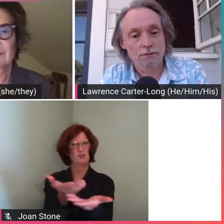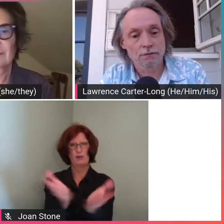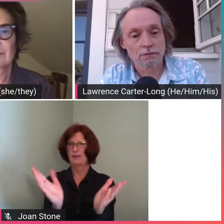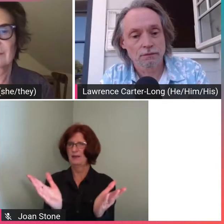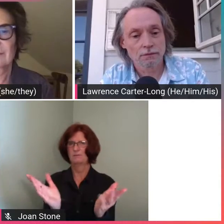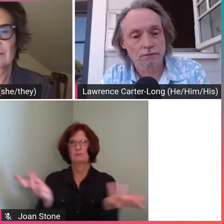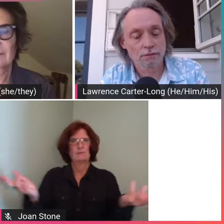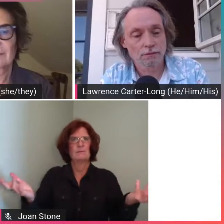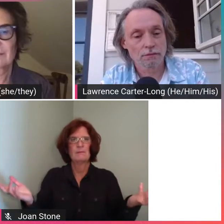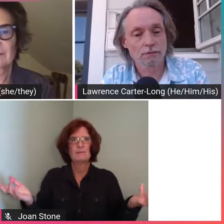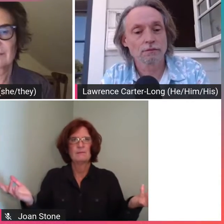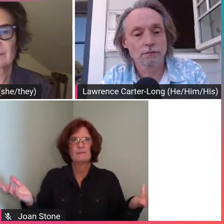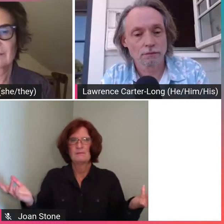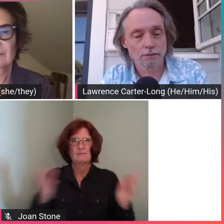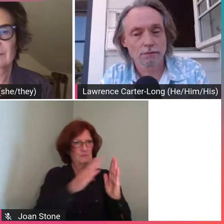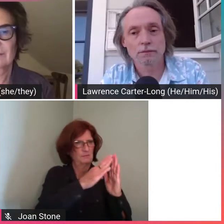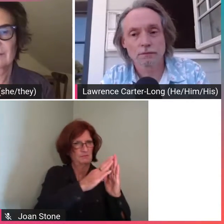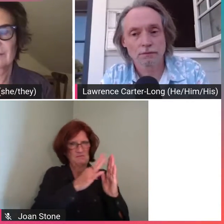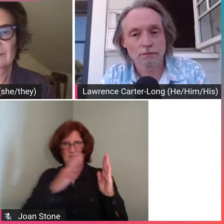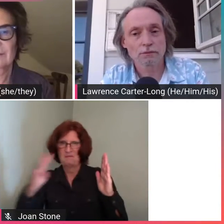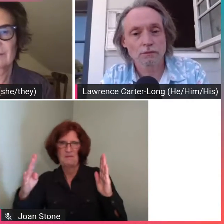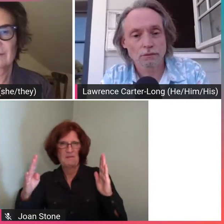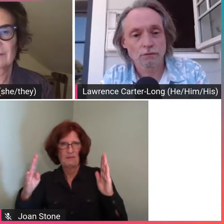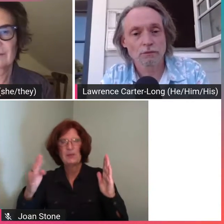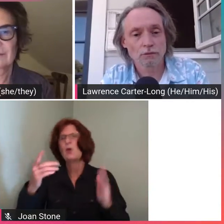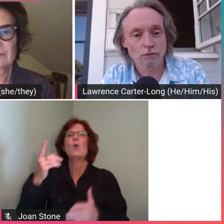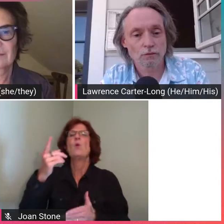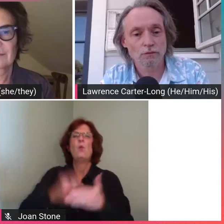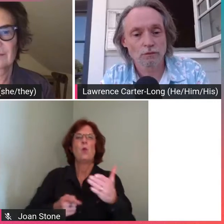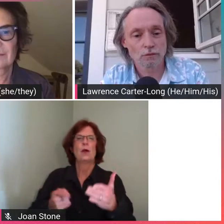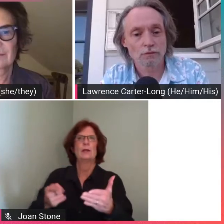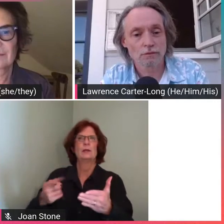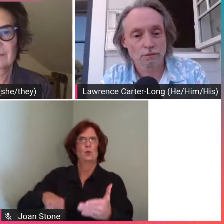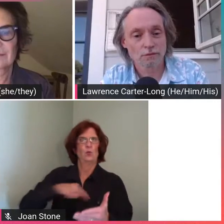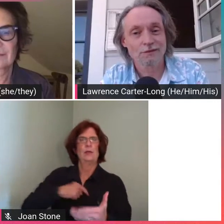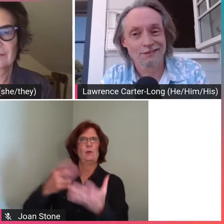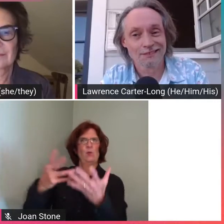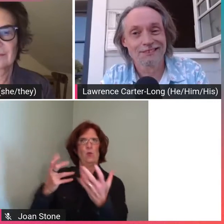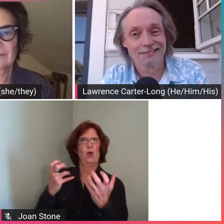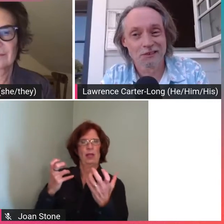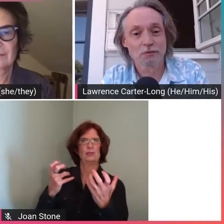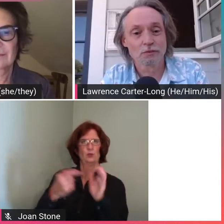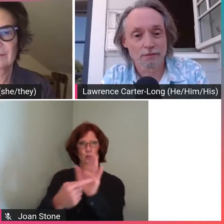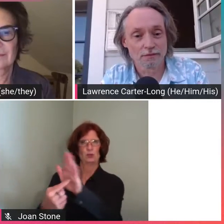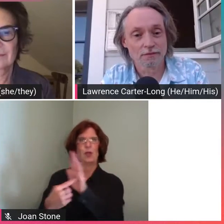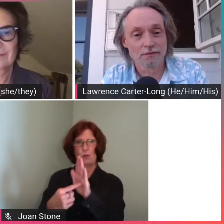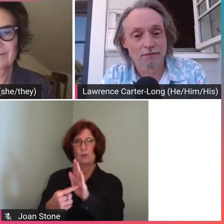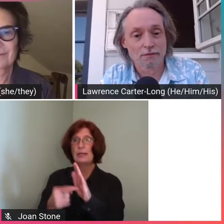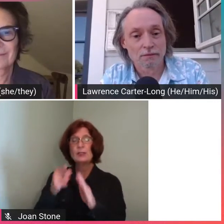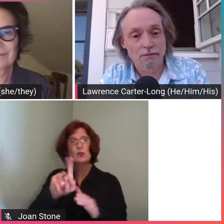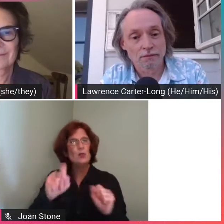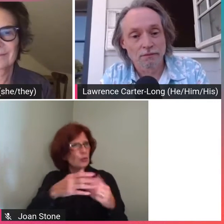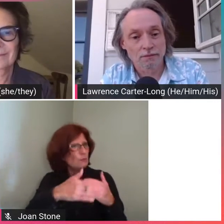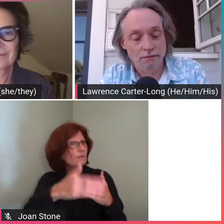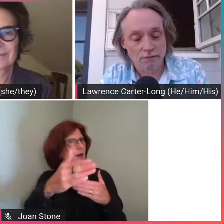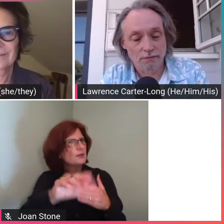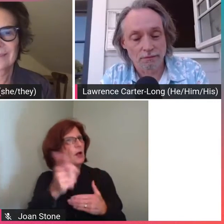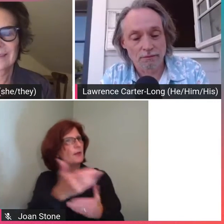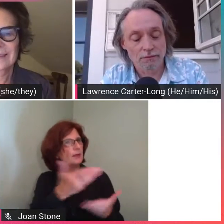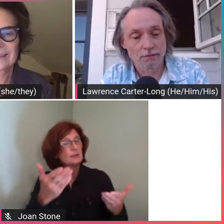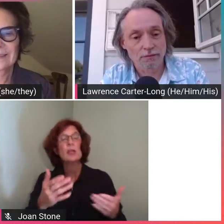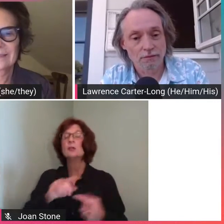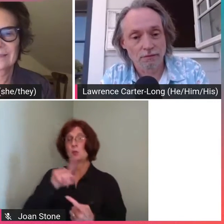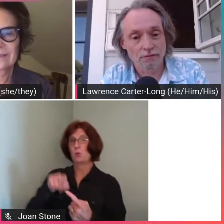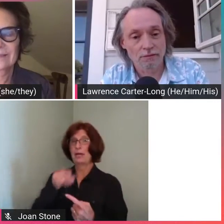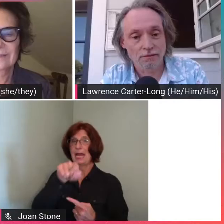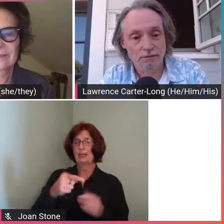We lay out what the whole terrain is so that you can move on to other things that are probably more interesting. So now when I show Code of the